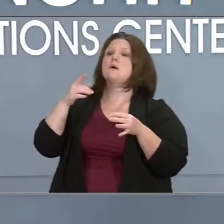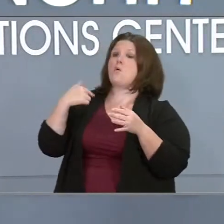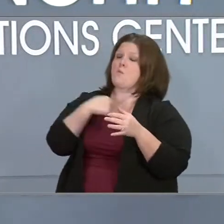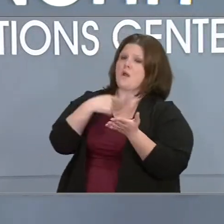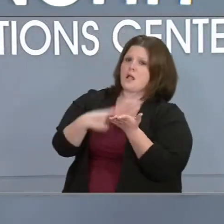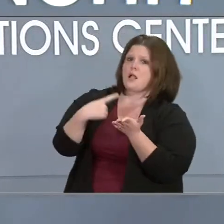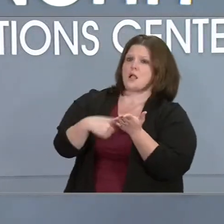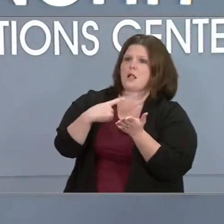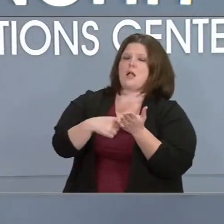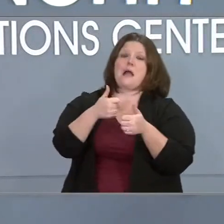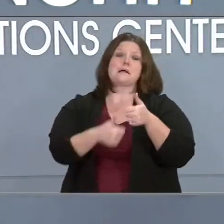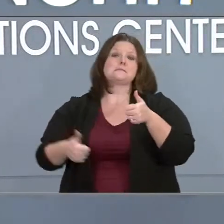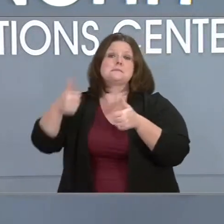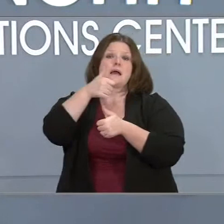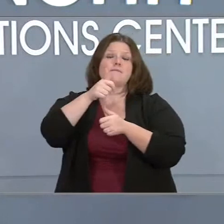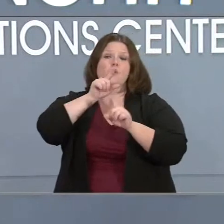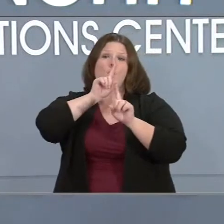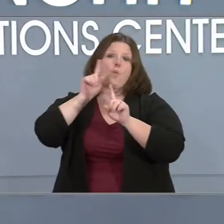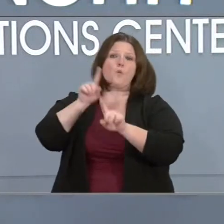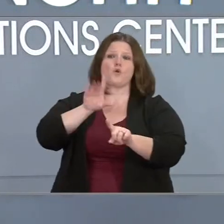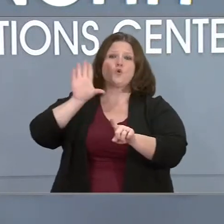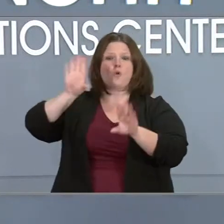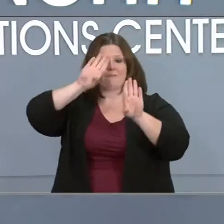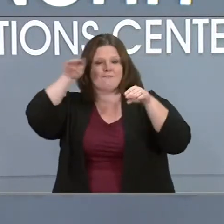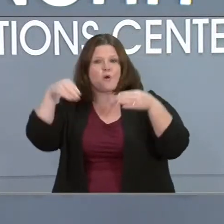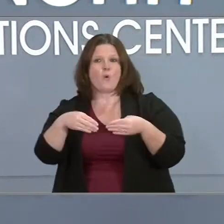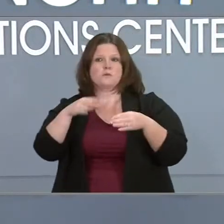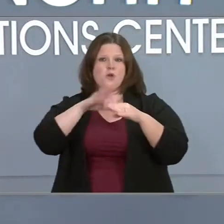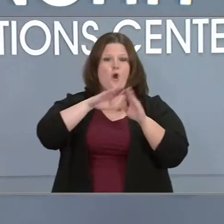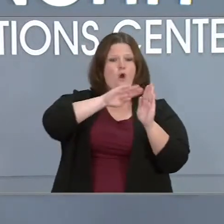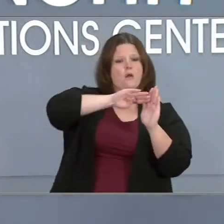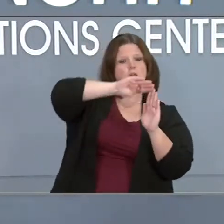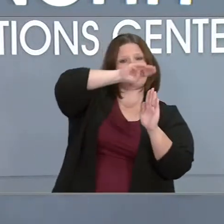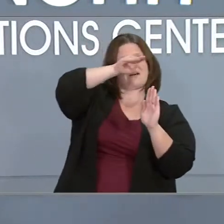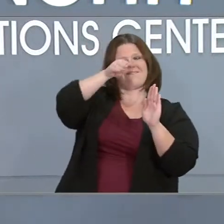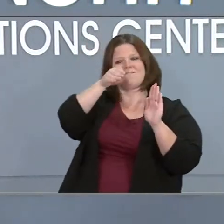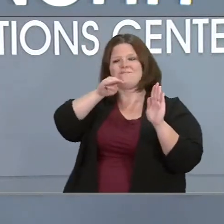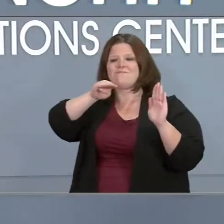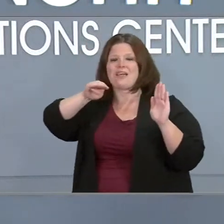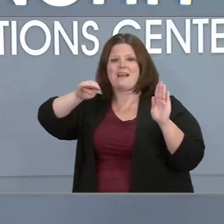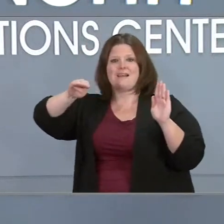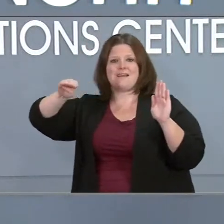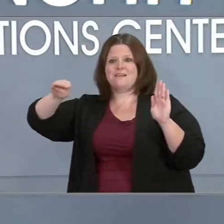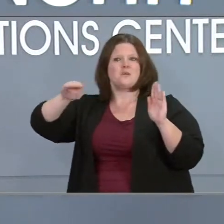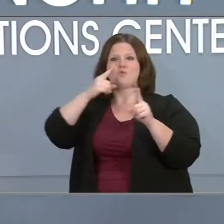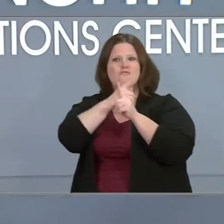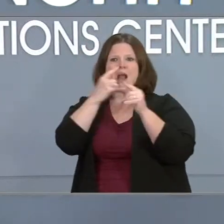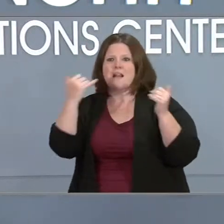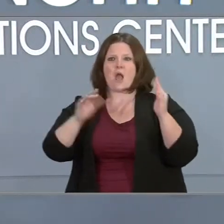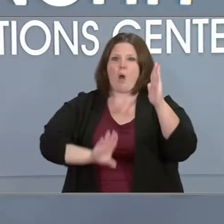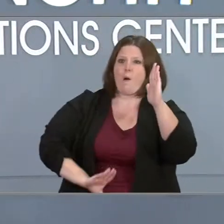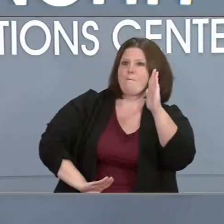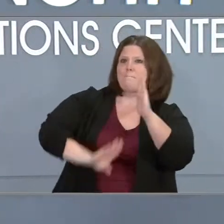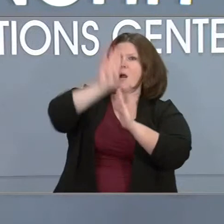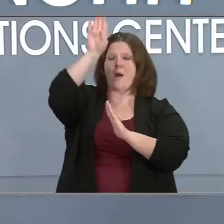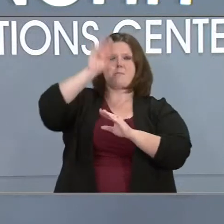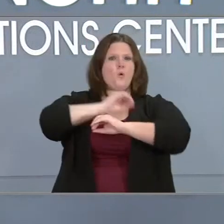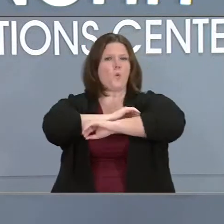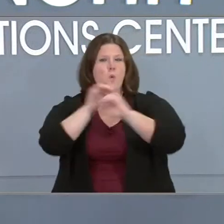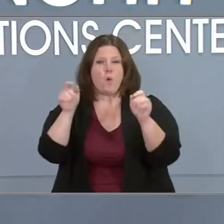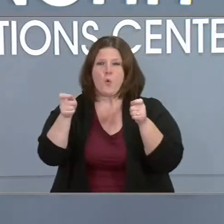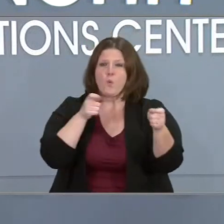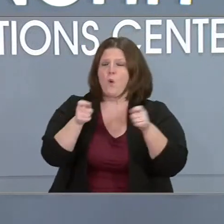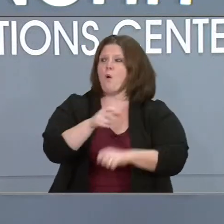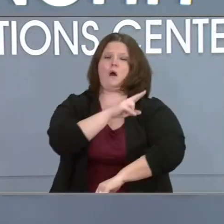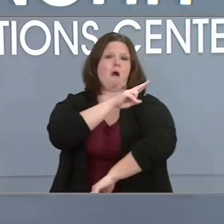the executive orders about flattening the curve. There's no flat curve. In fact, it's kind of out of control now, and the hospitals are